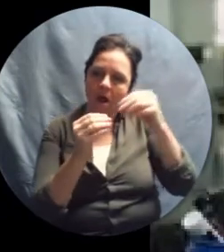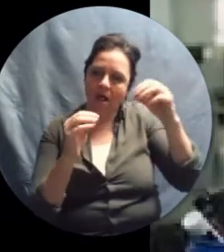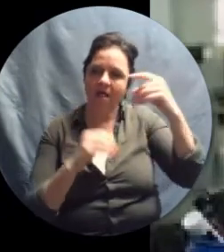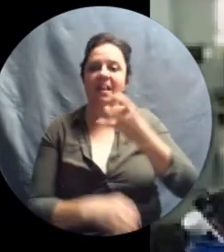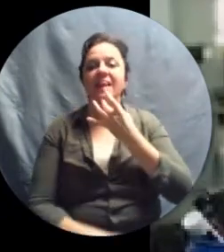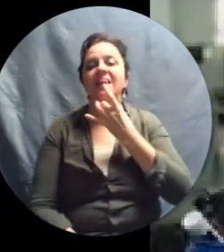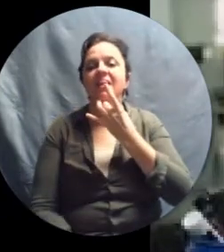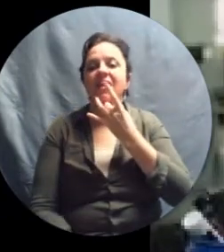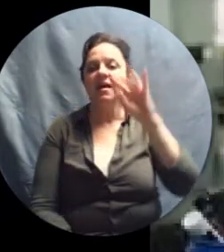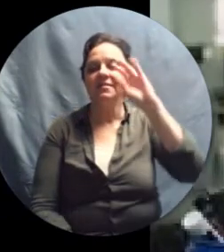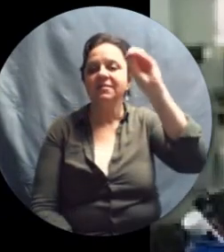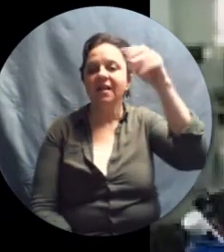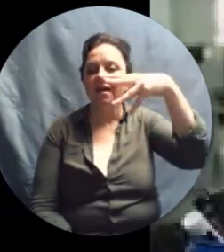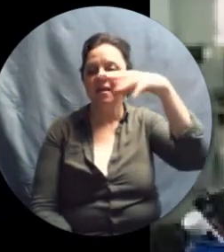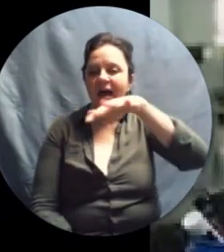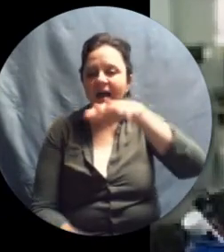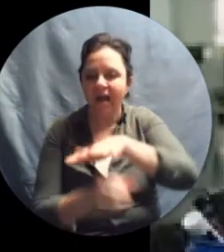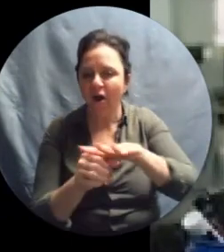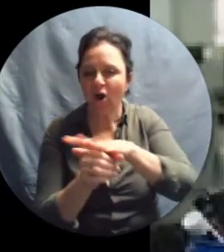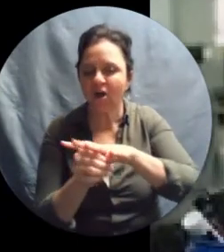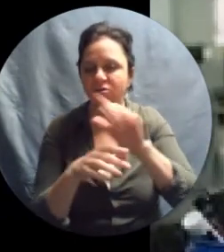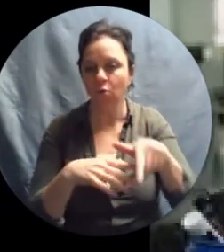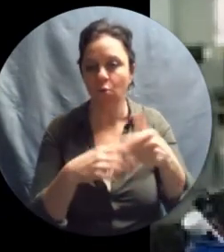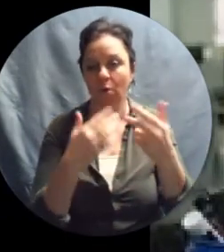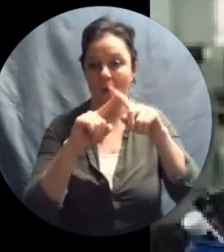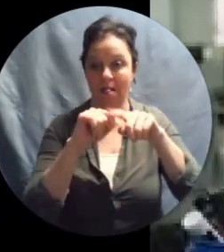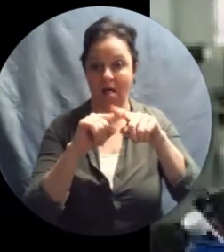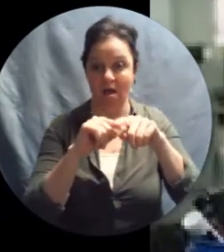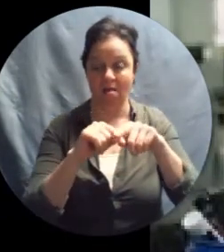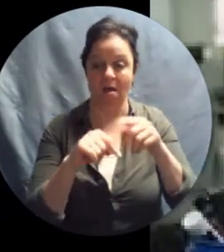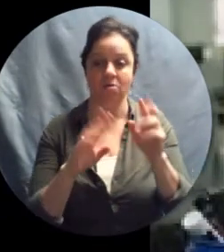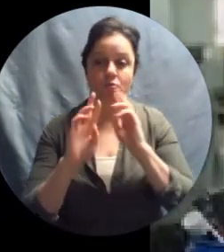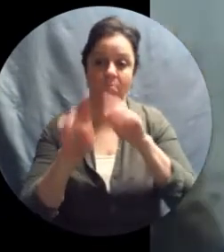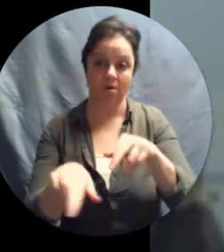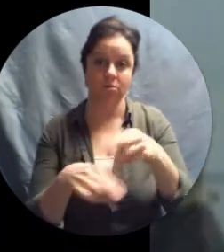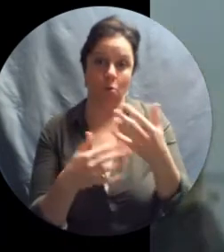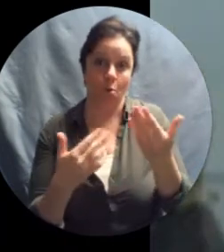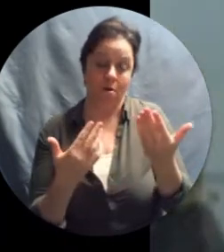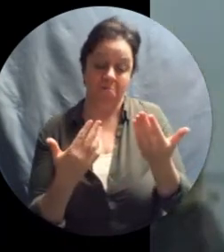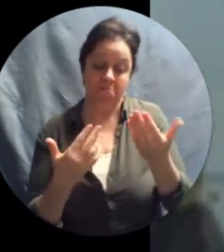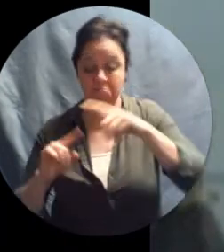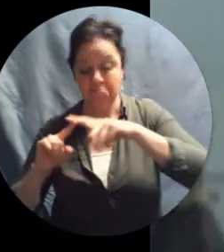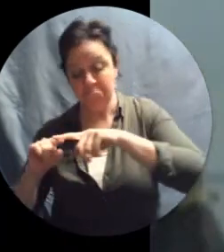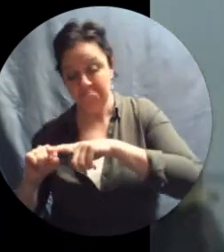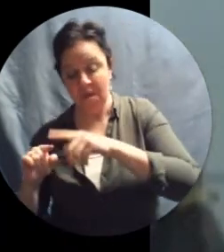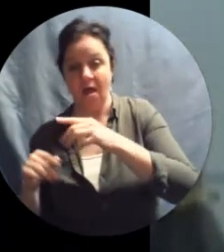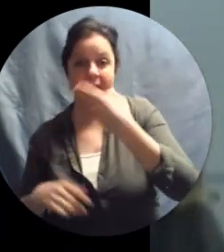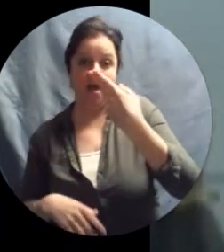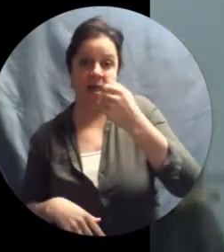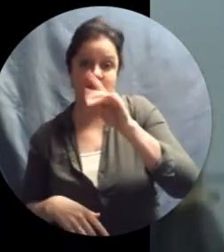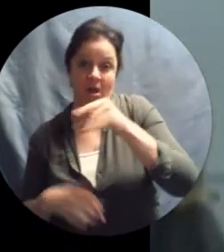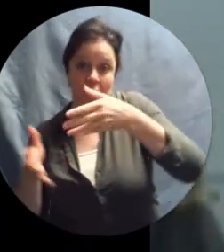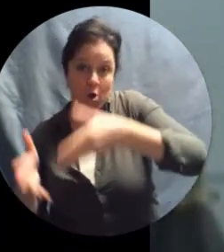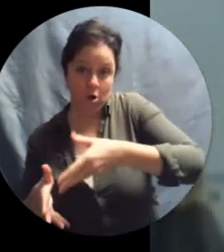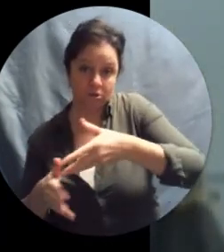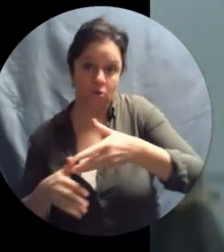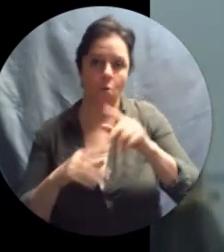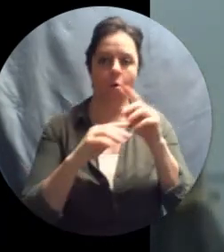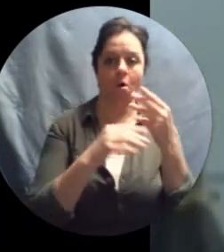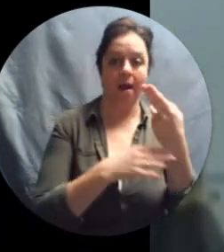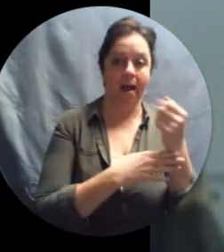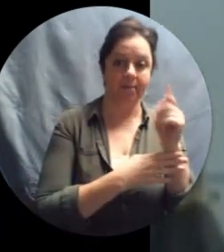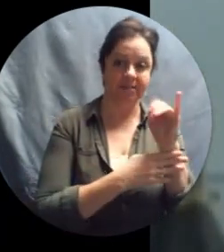you're going to see a change in those organisms that rely on that vegetation as a response. So whether it's habitat loss or habitat fragmentation,